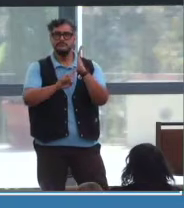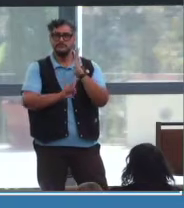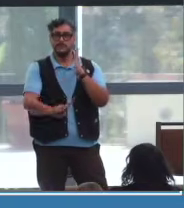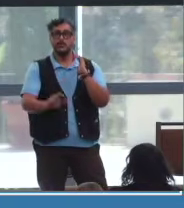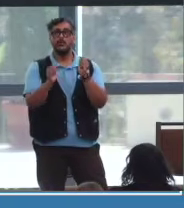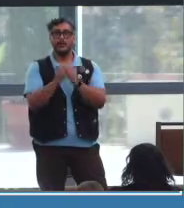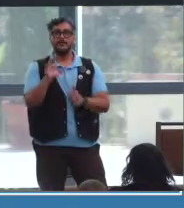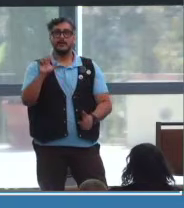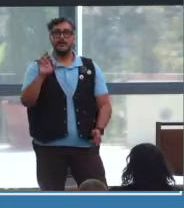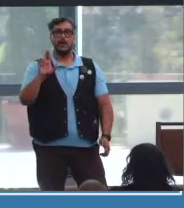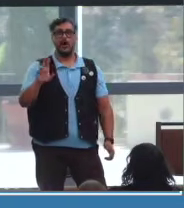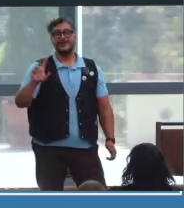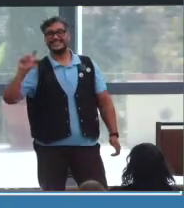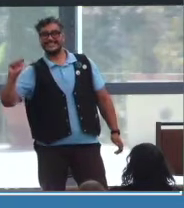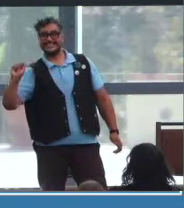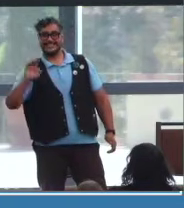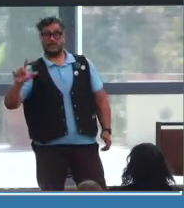T cells that we developed.